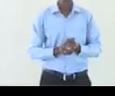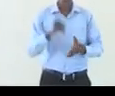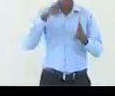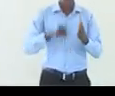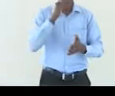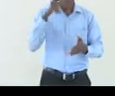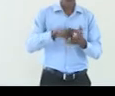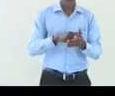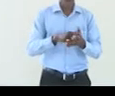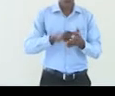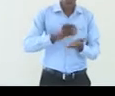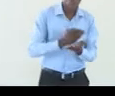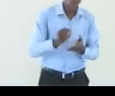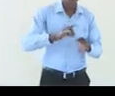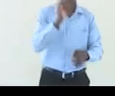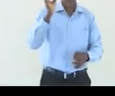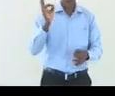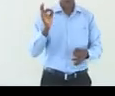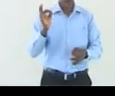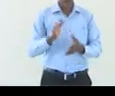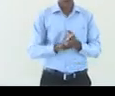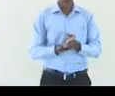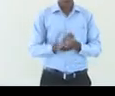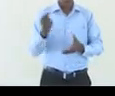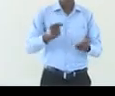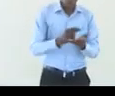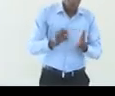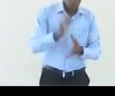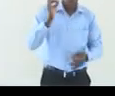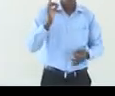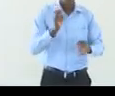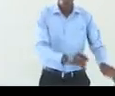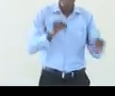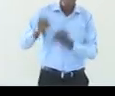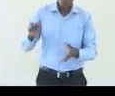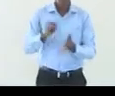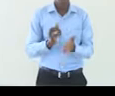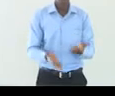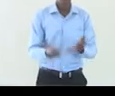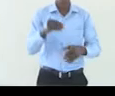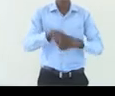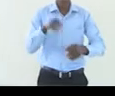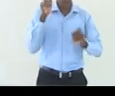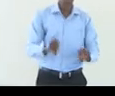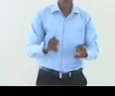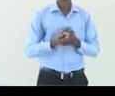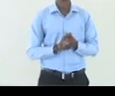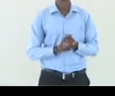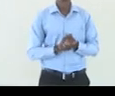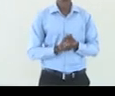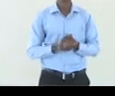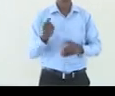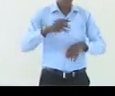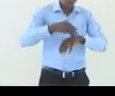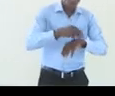cause of that fire? Holy Spirit. The Holy Spirit puts that fire in the person.